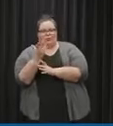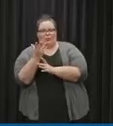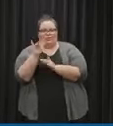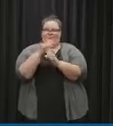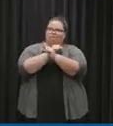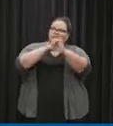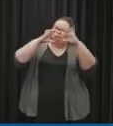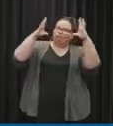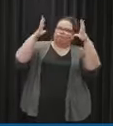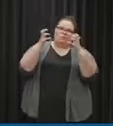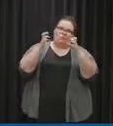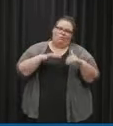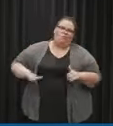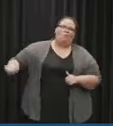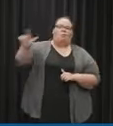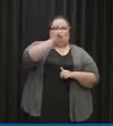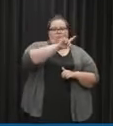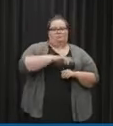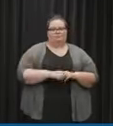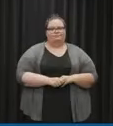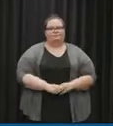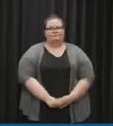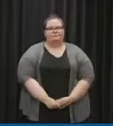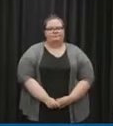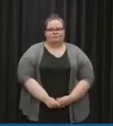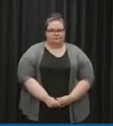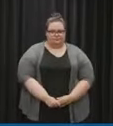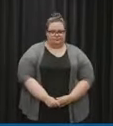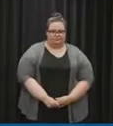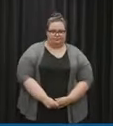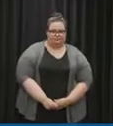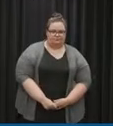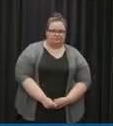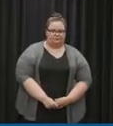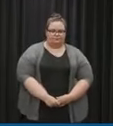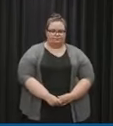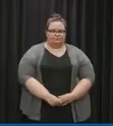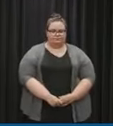I want all of our children to be. En tant que parent, je sais que...